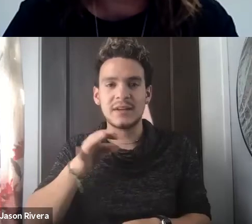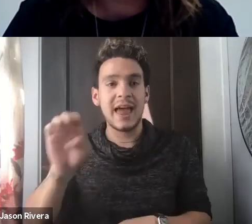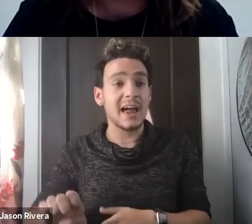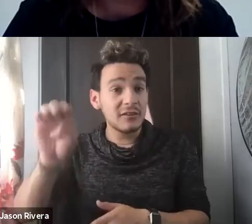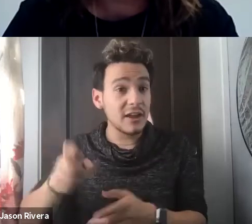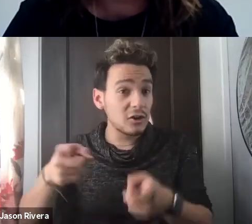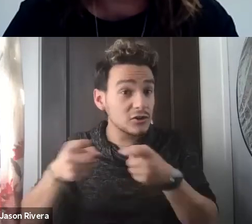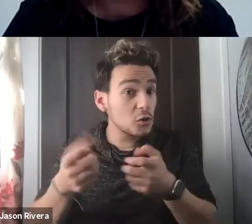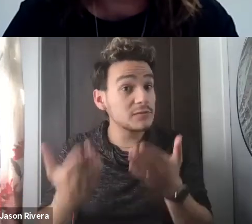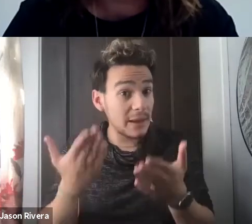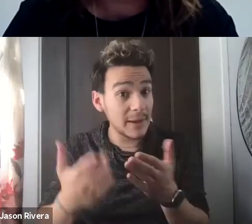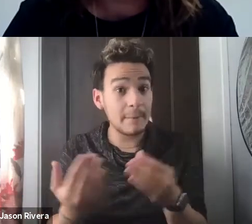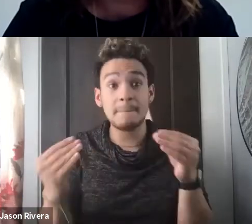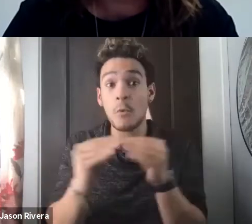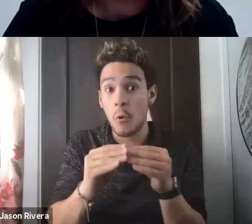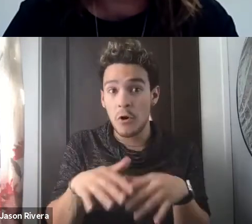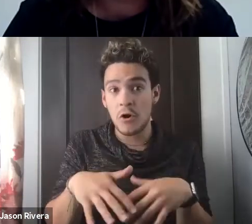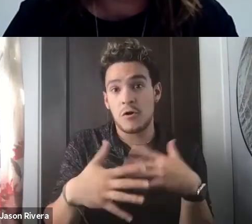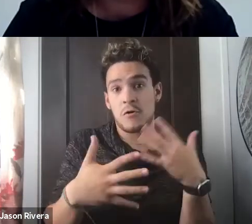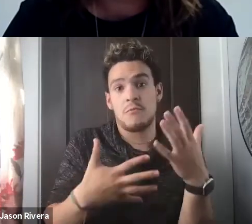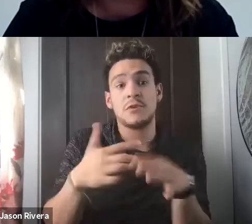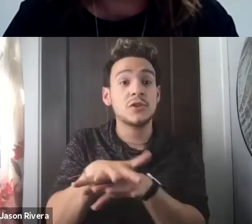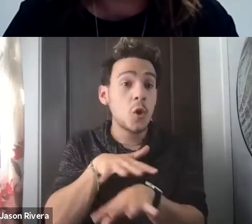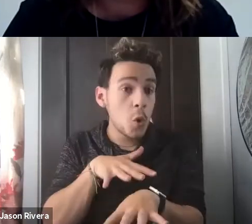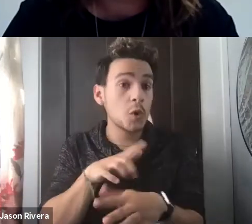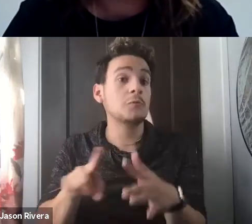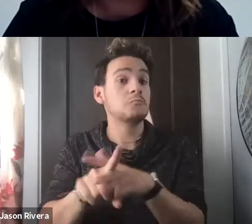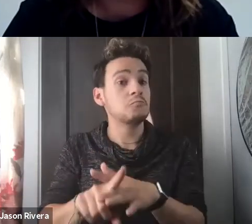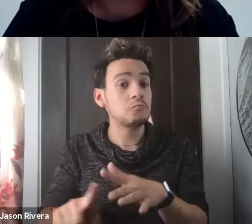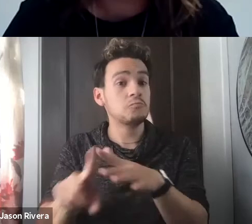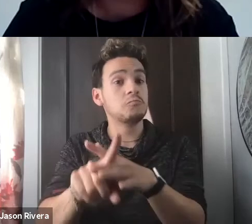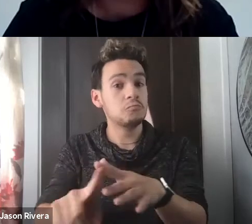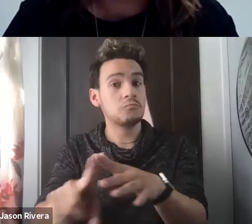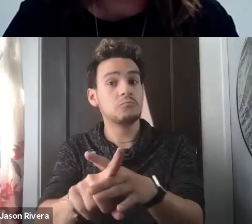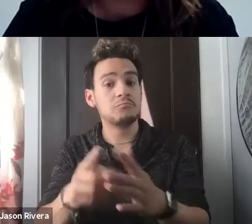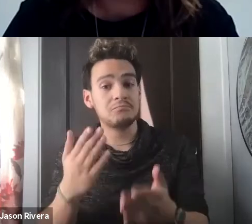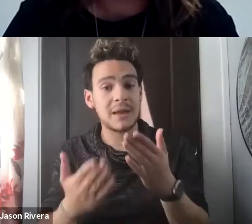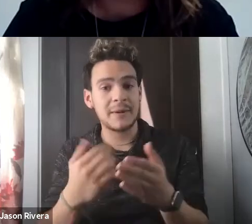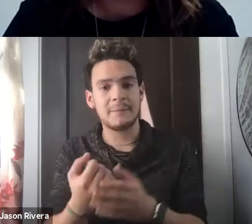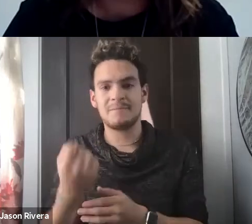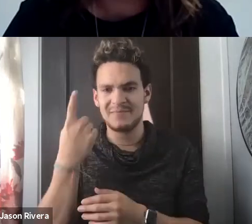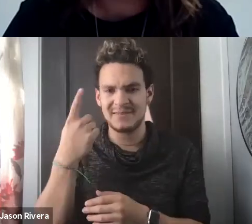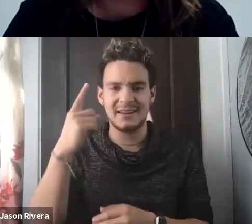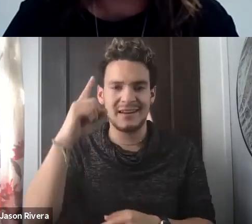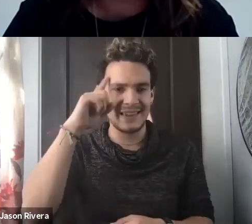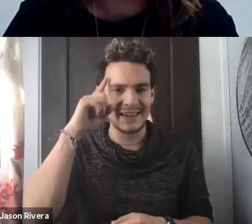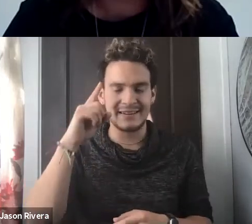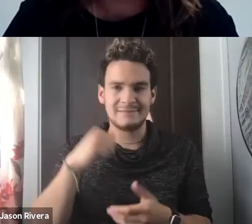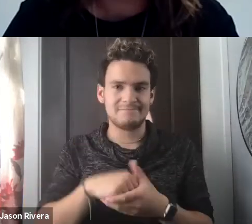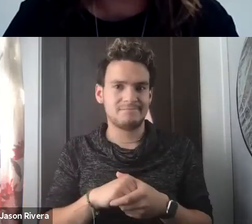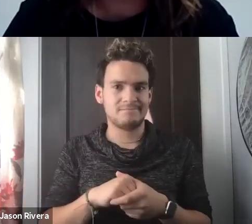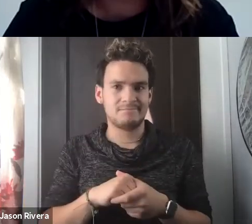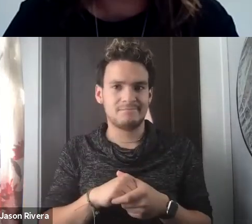maybe much more slowly. But I think within